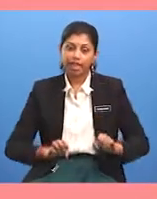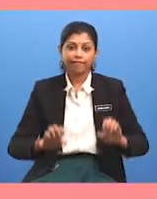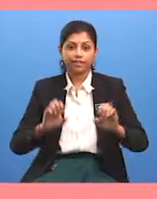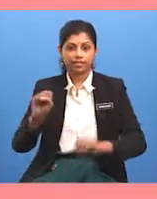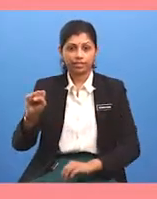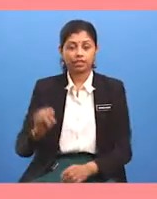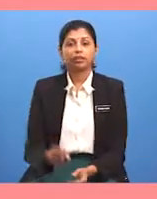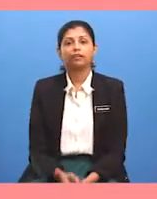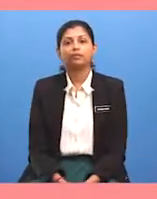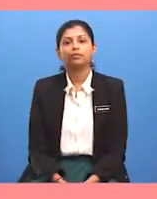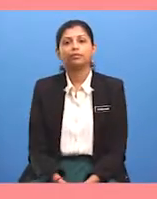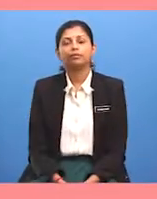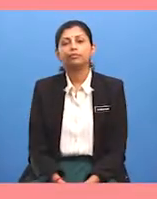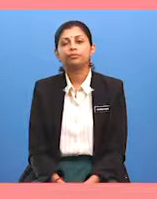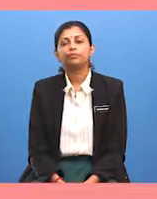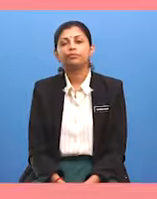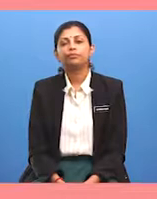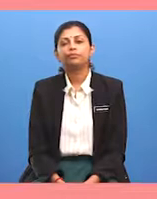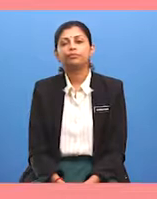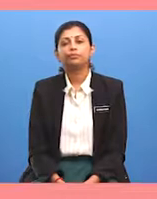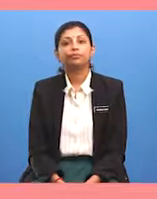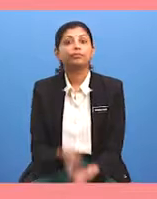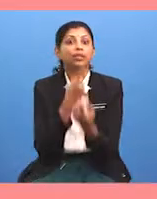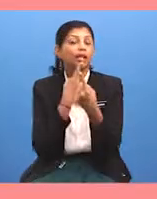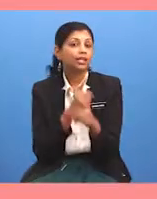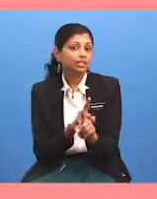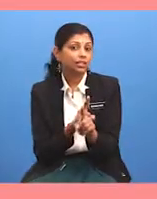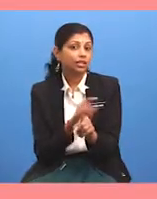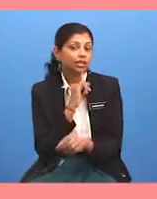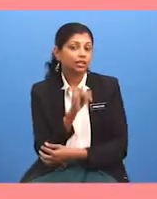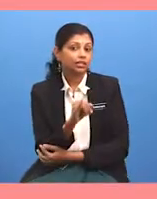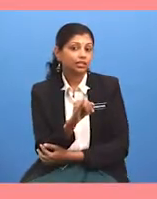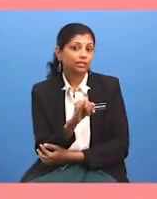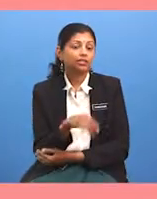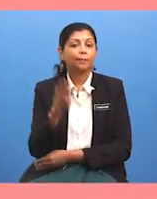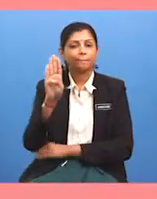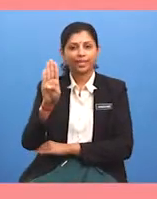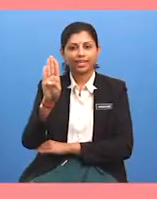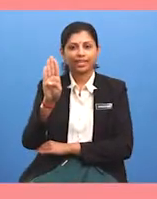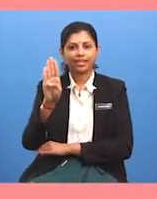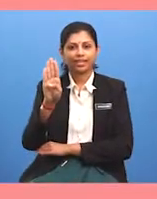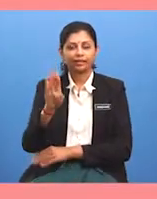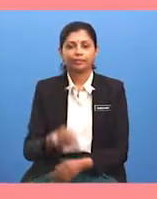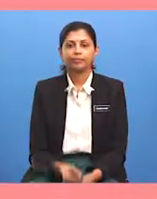charitable efforts. Thus, the answer to question 2 is B.